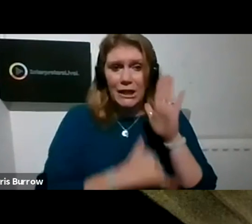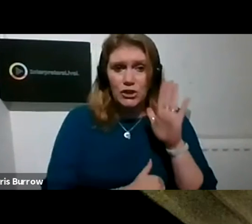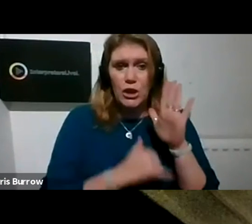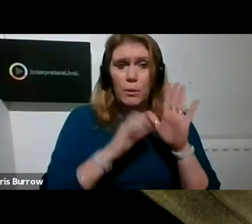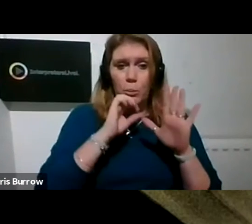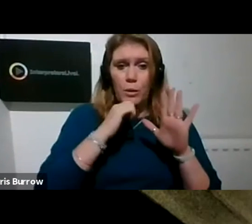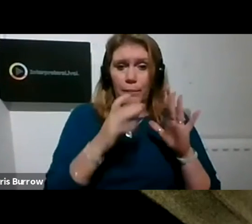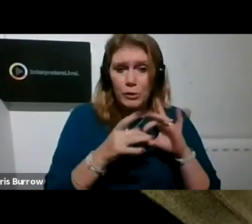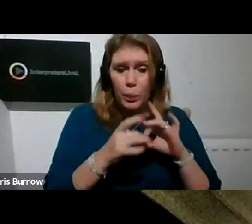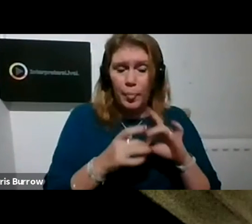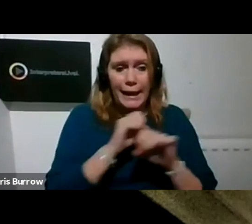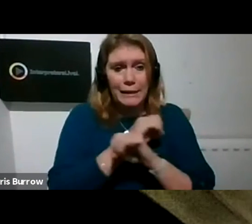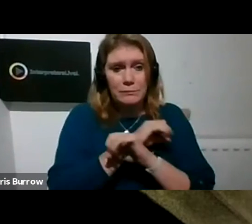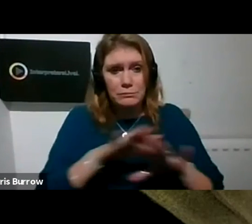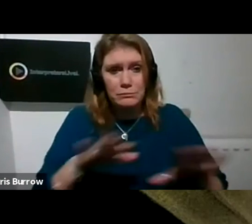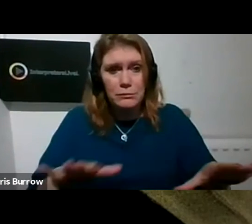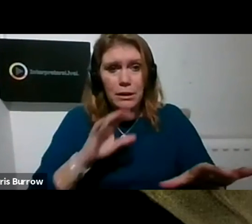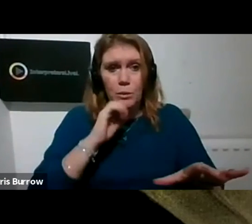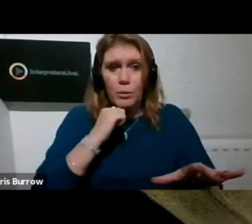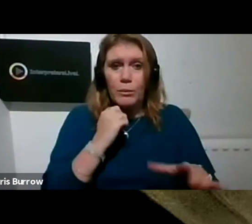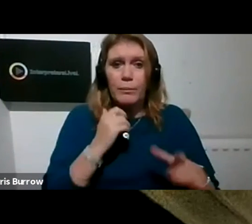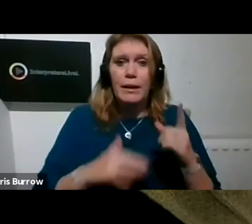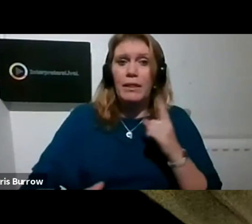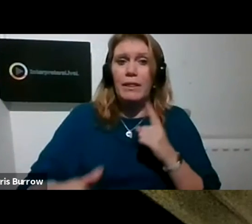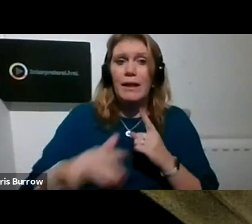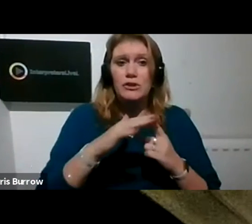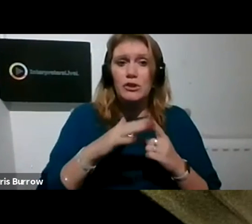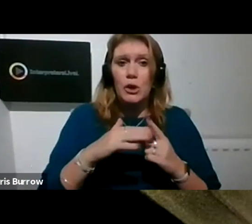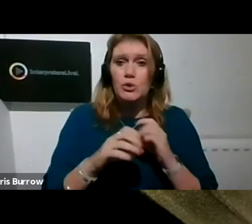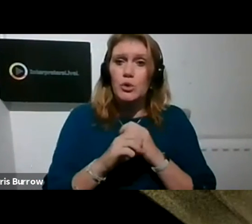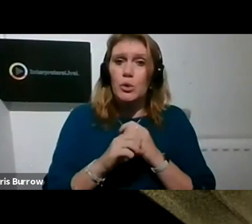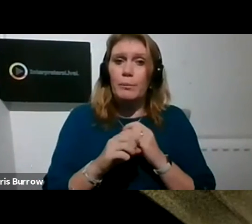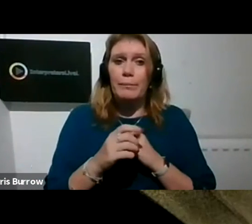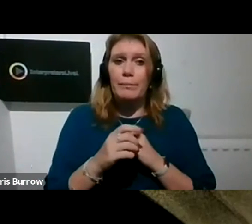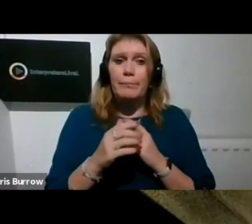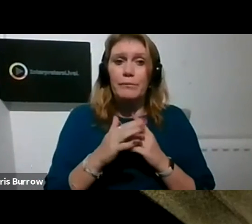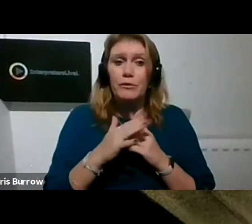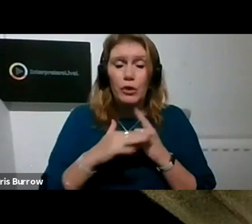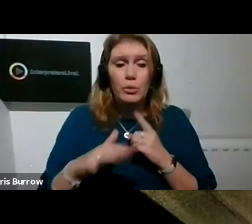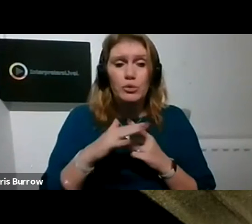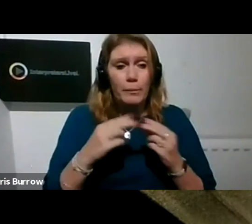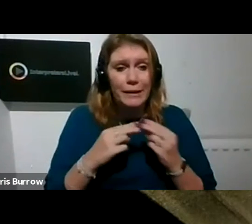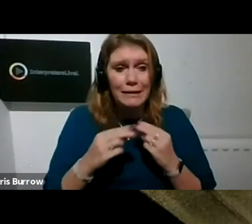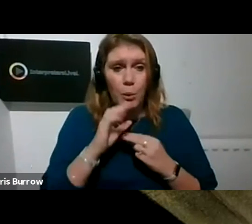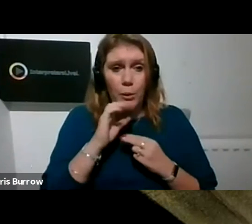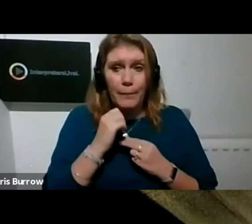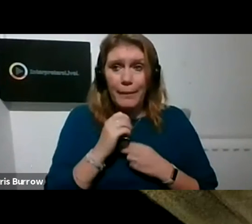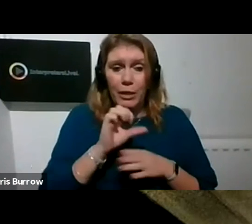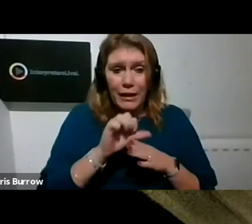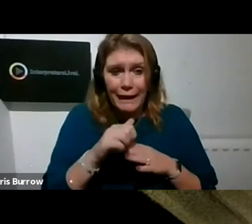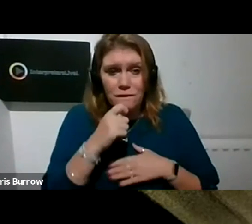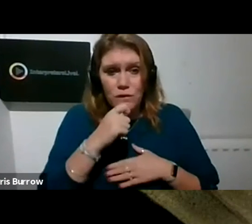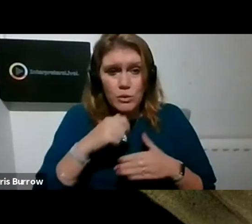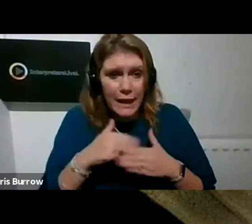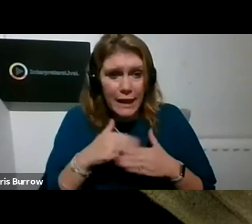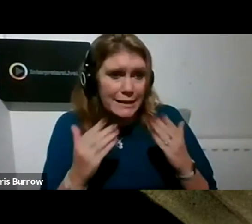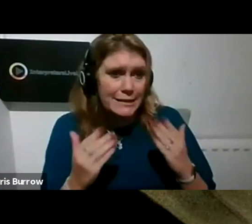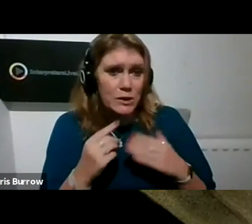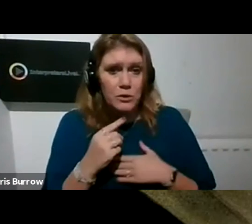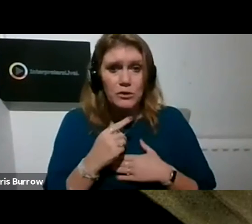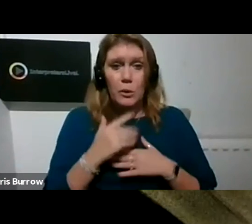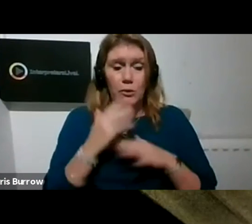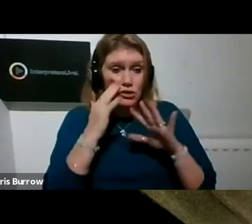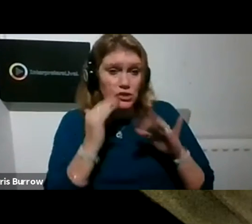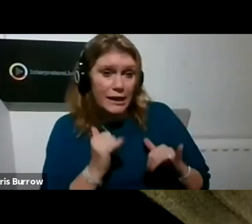We'll be popping it up on our social media probably in the next couple of days. So check it out, tell your friends, and if you do